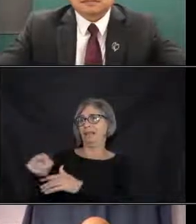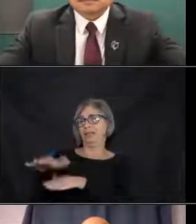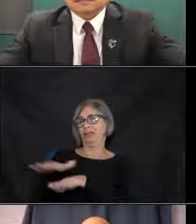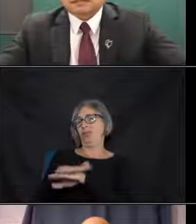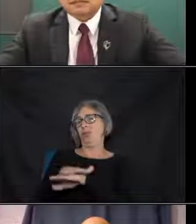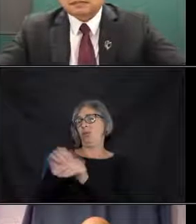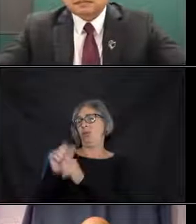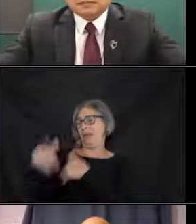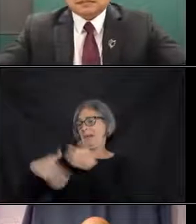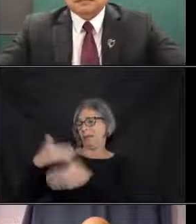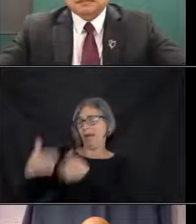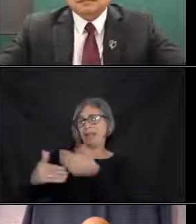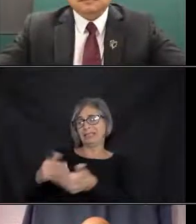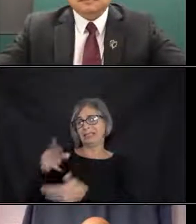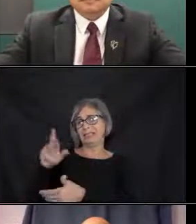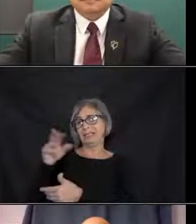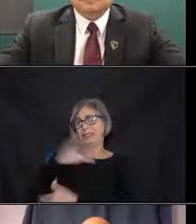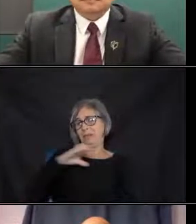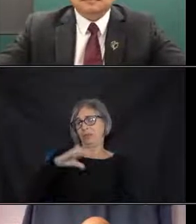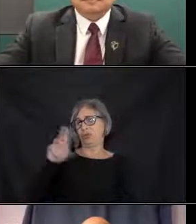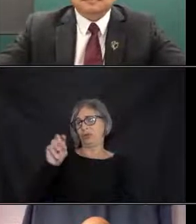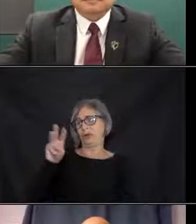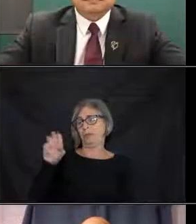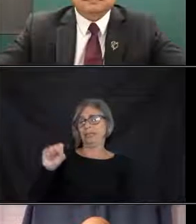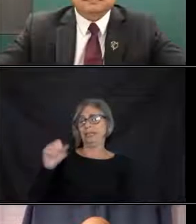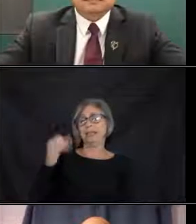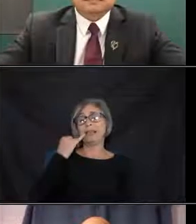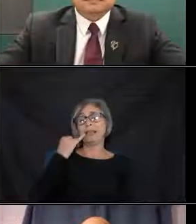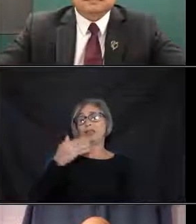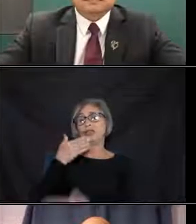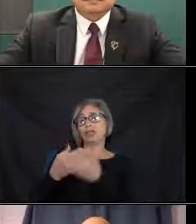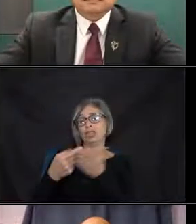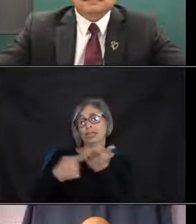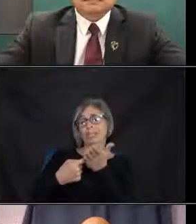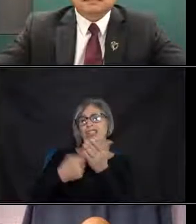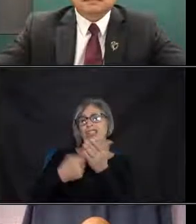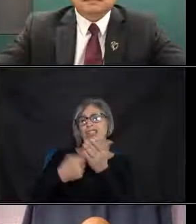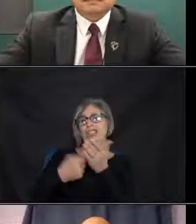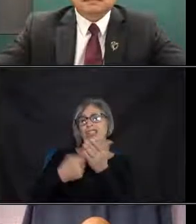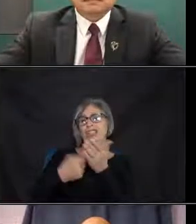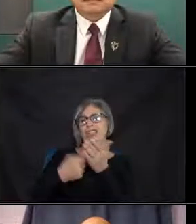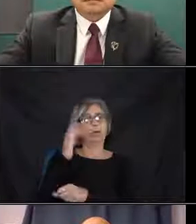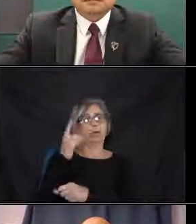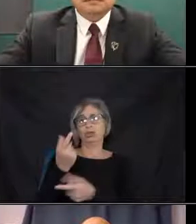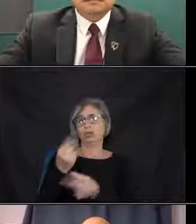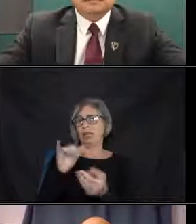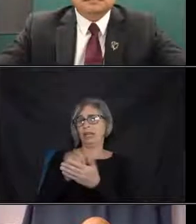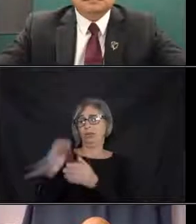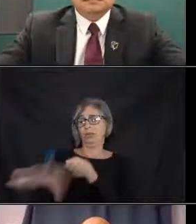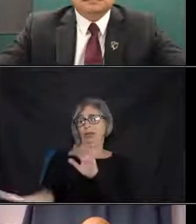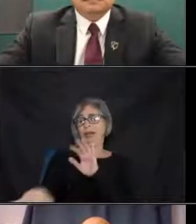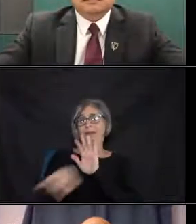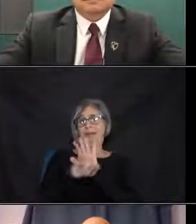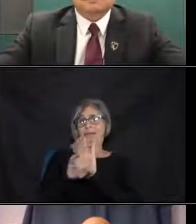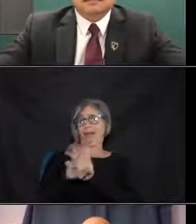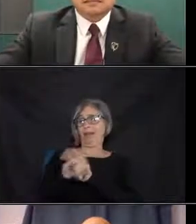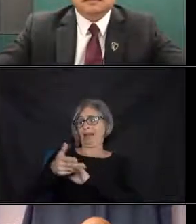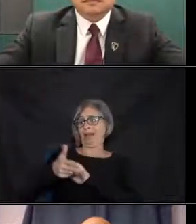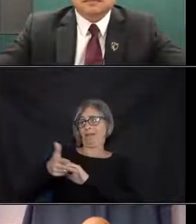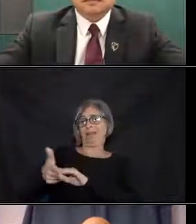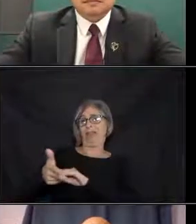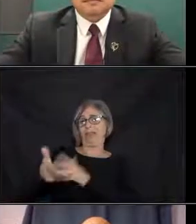always, if the commission's good, I think, and we have this discussion tonight, each year we'll do that. If we can identify a vehicle or two for Park Vista